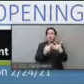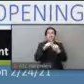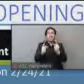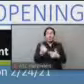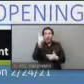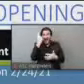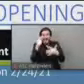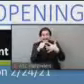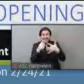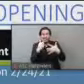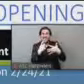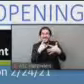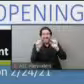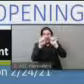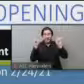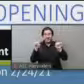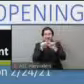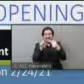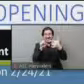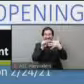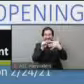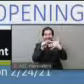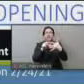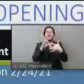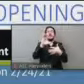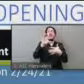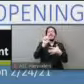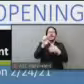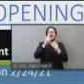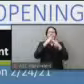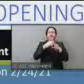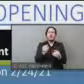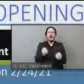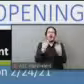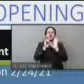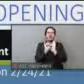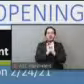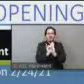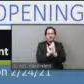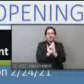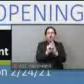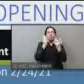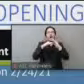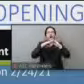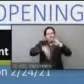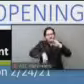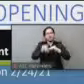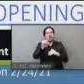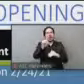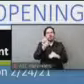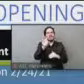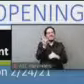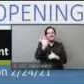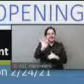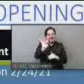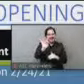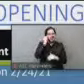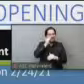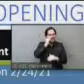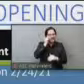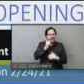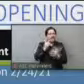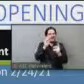on average down below 168 per day in New Mexico, and I